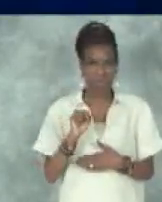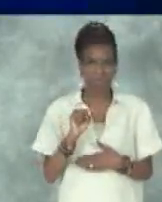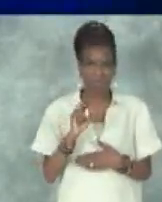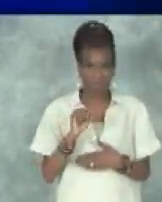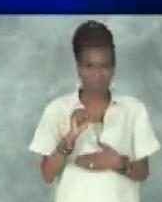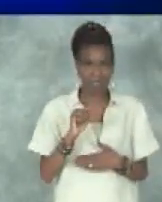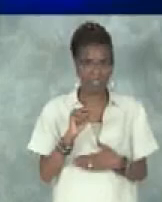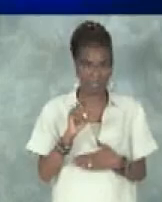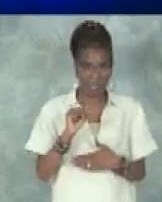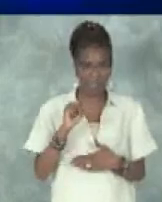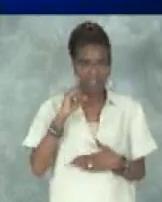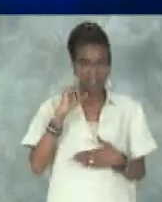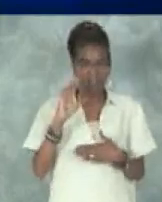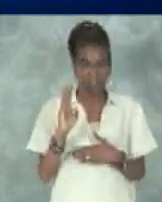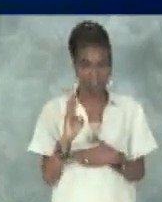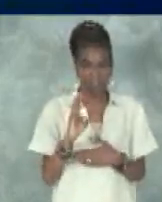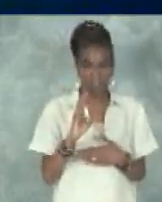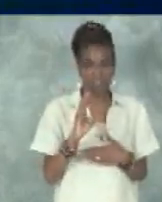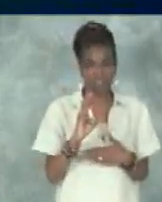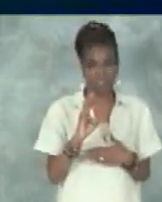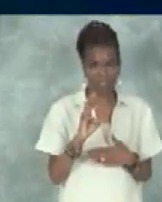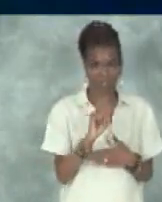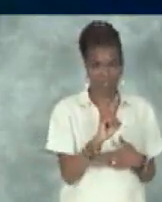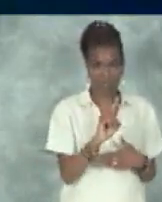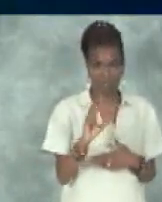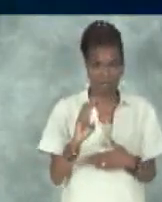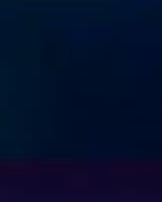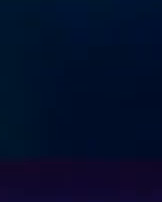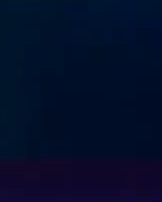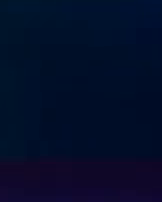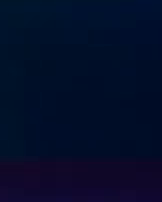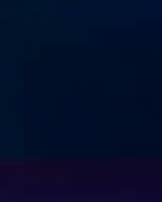you'll find these words.